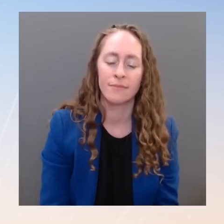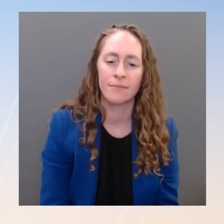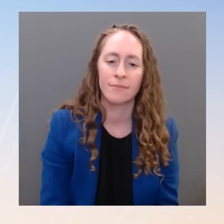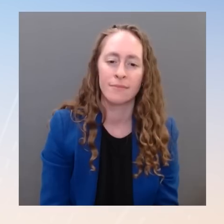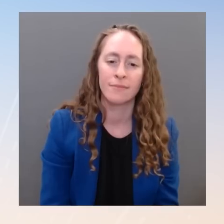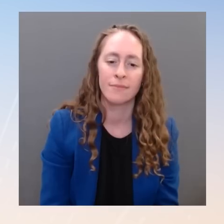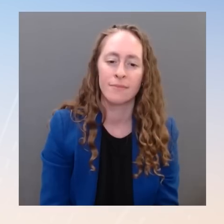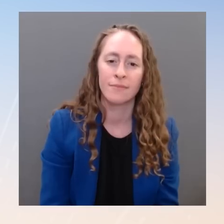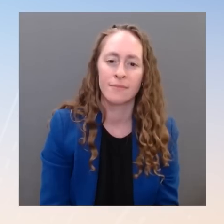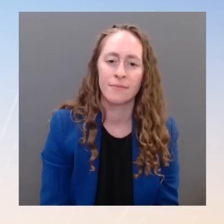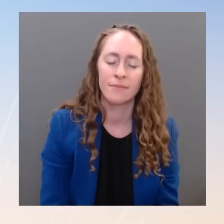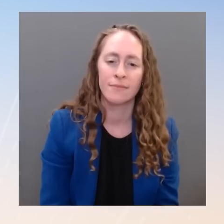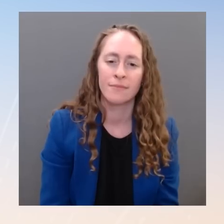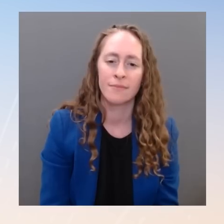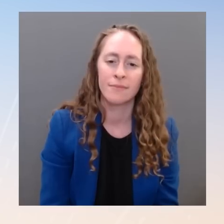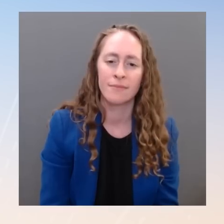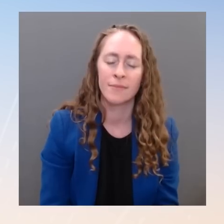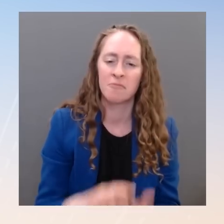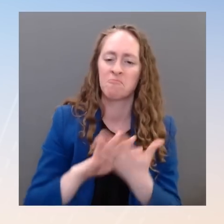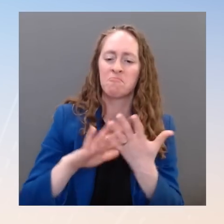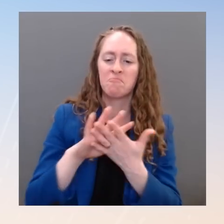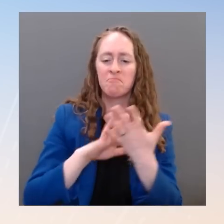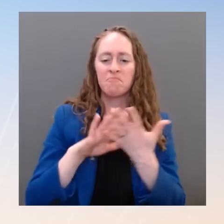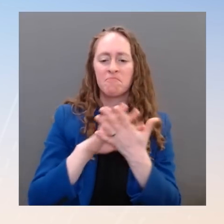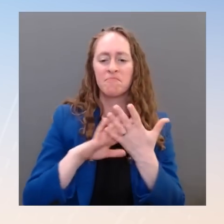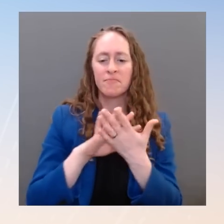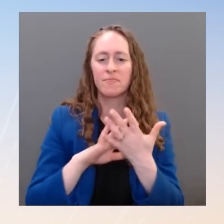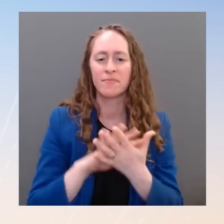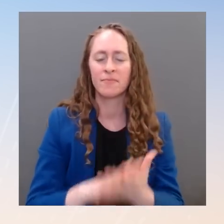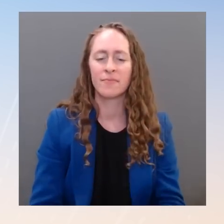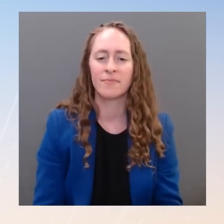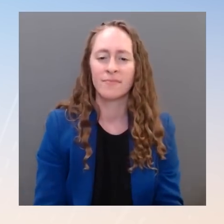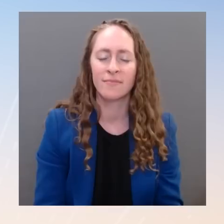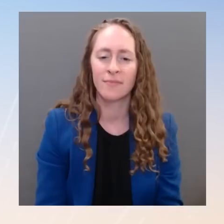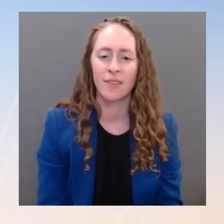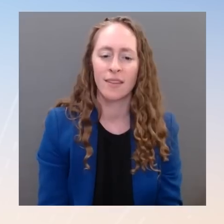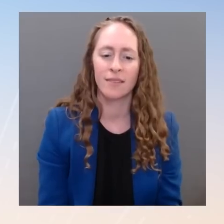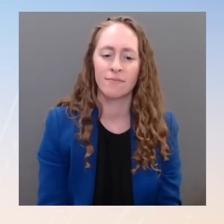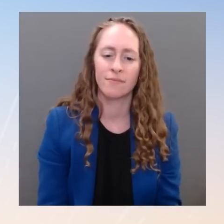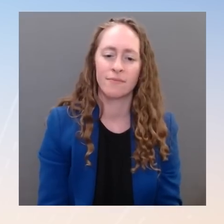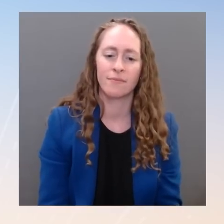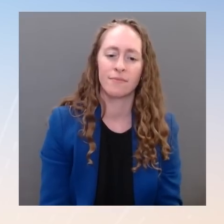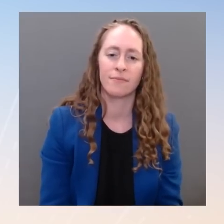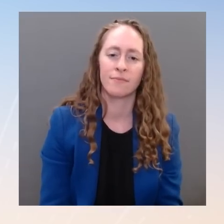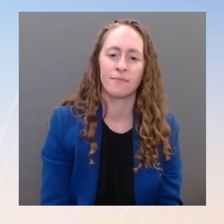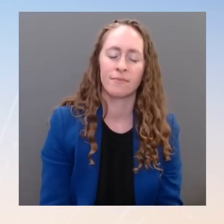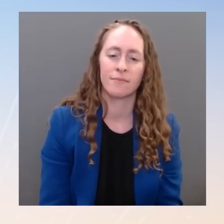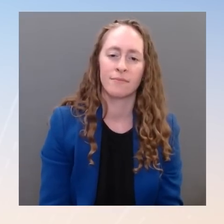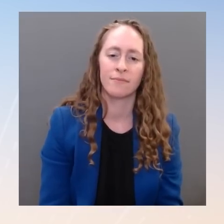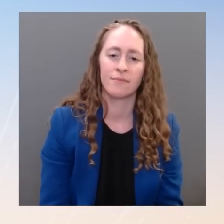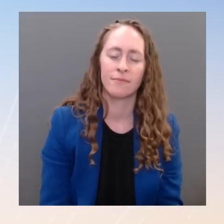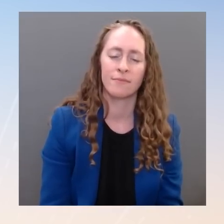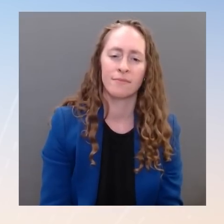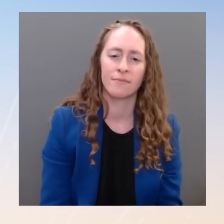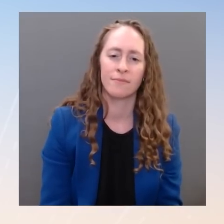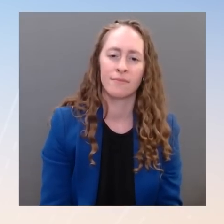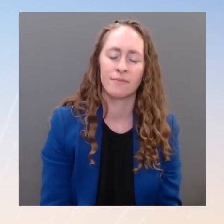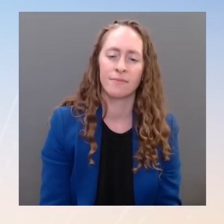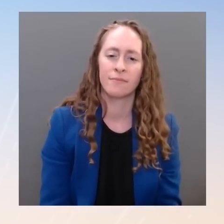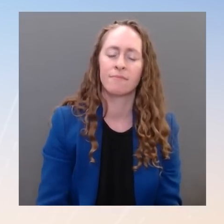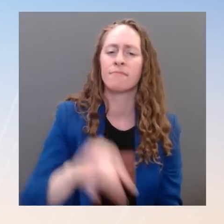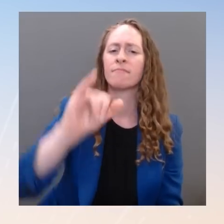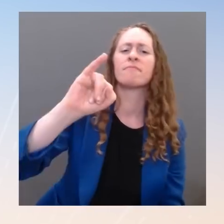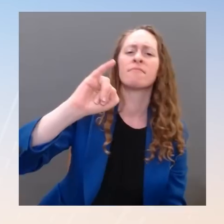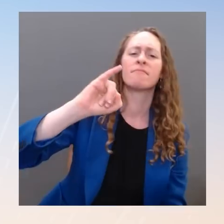if the Russians were to open a new front in Moldovan territory, would that trigger any new consequences for